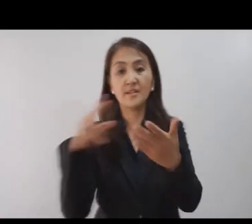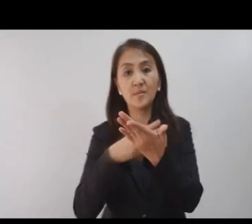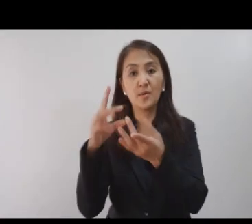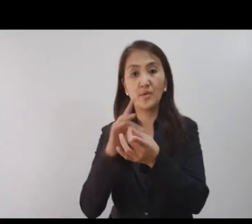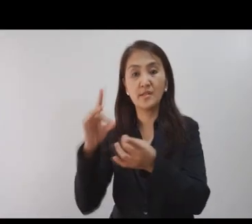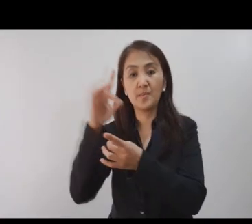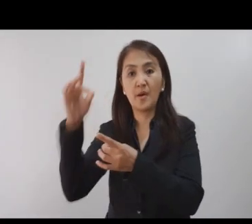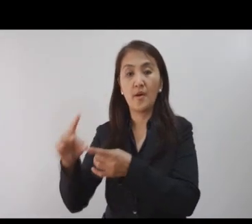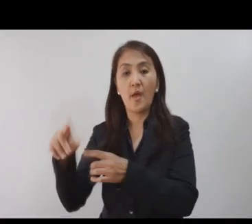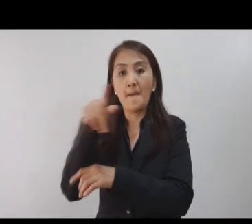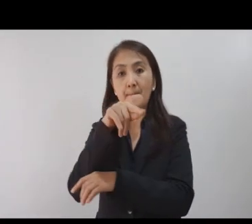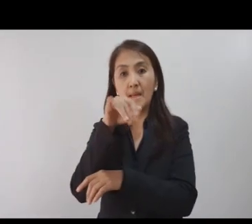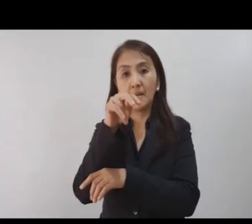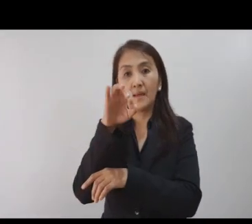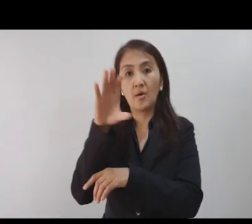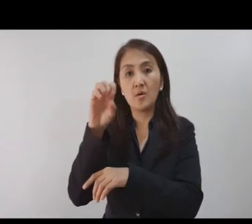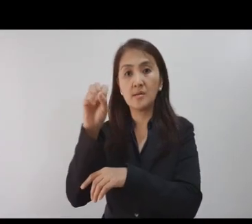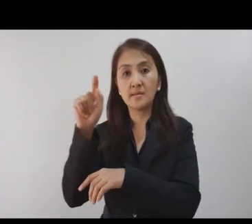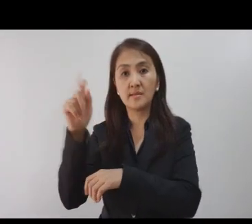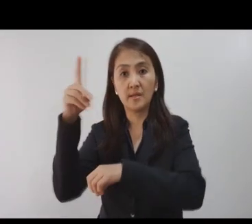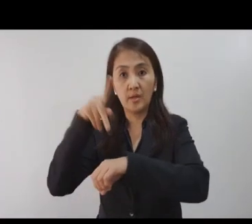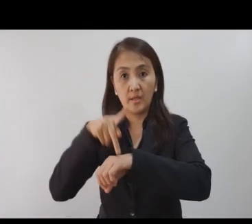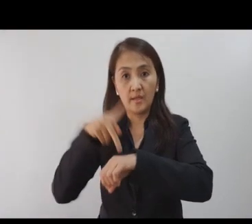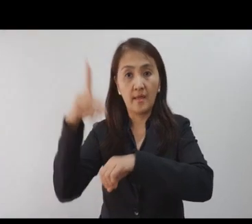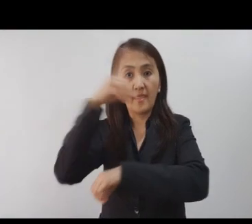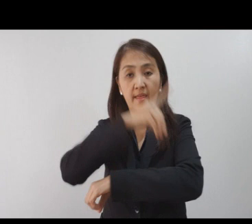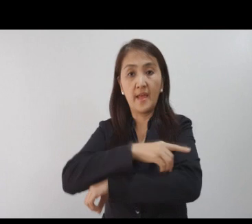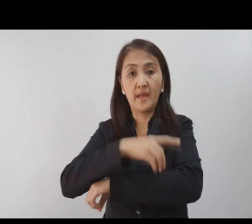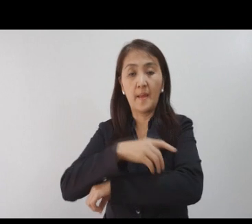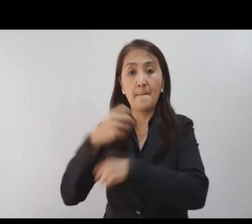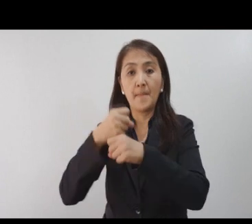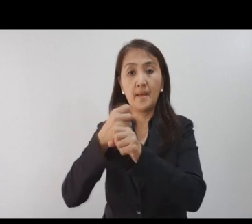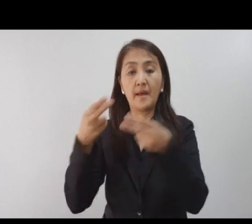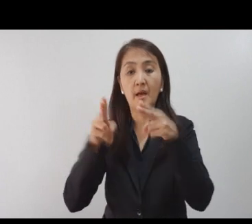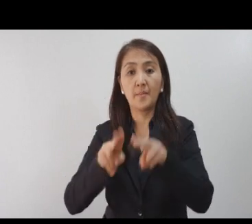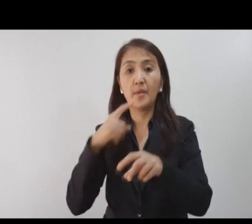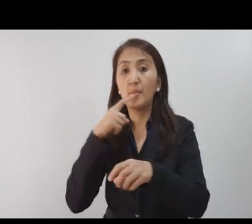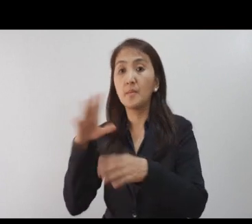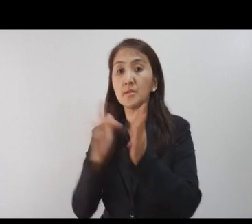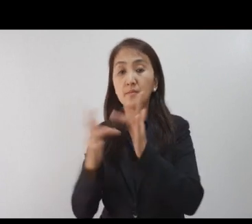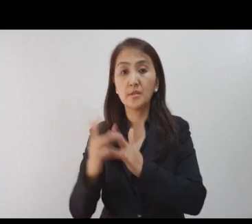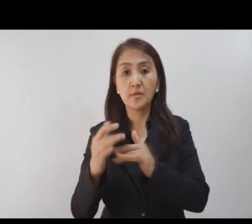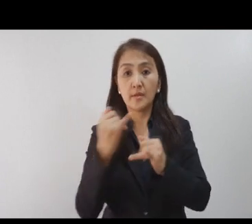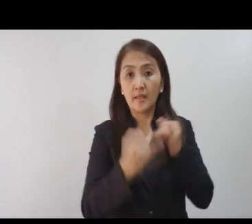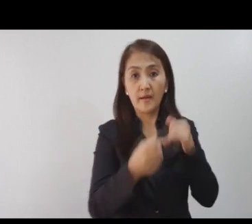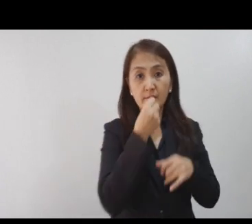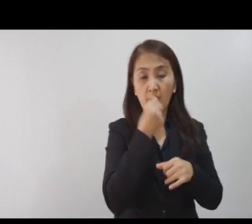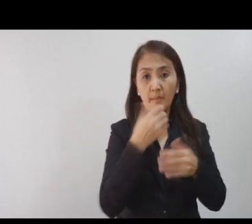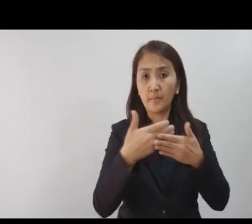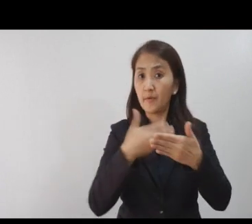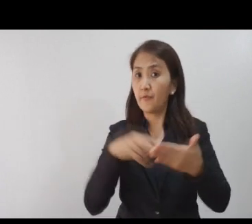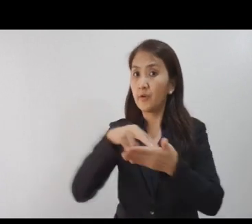The descent of the Holy Spirit on Pentecost Day fulfilled the promise made by Jesus at the Last